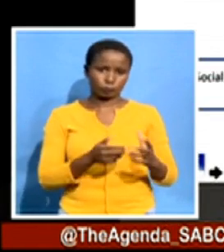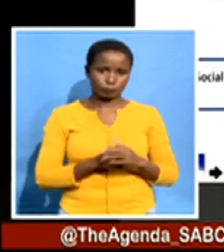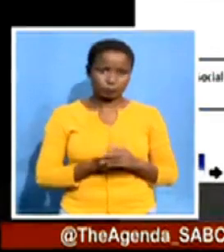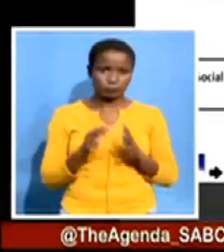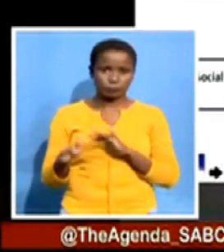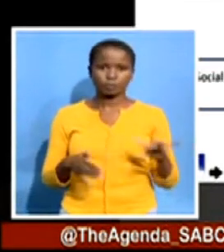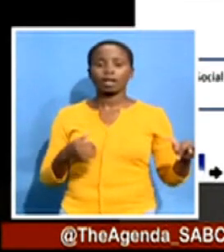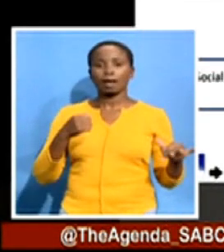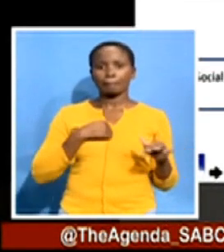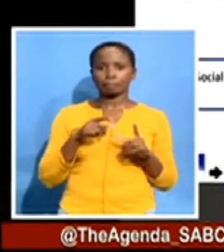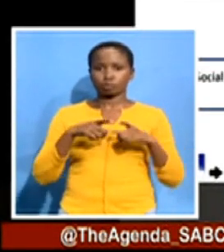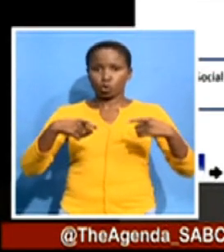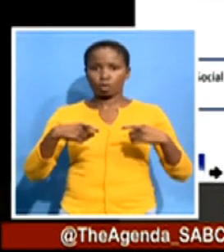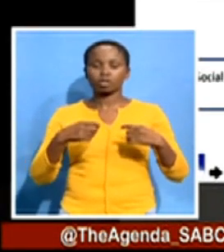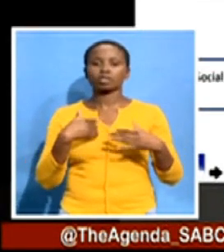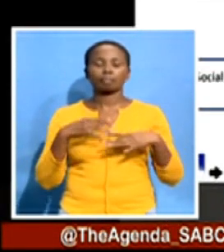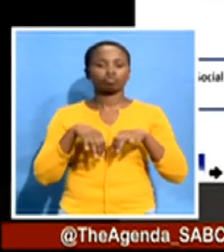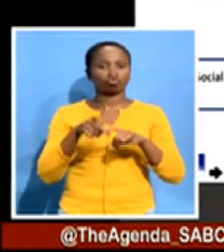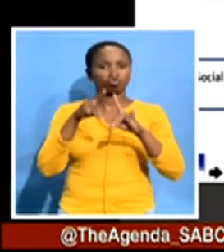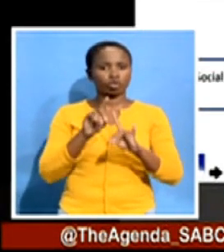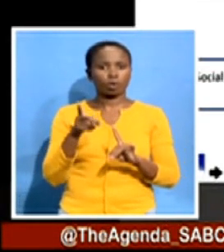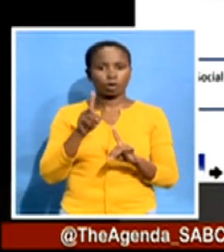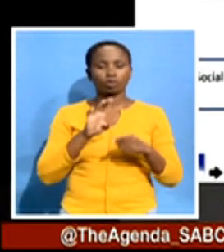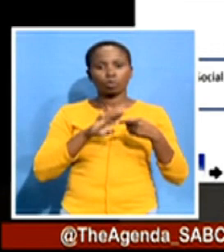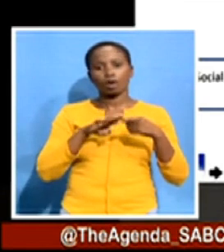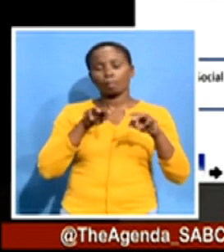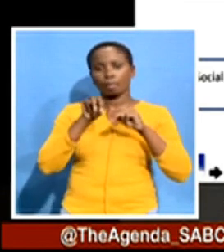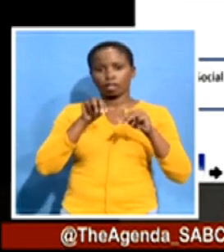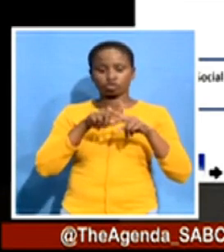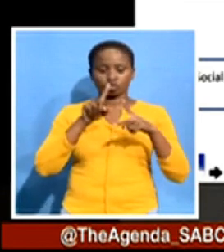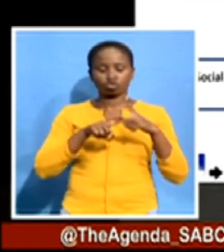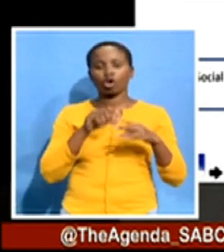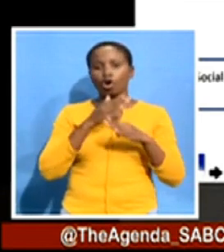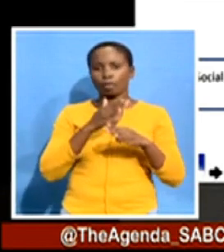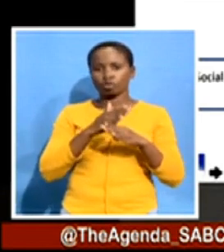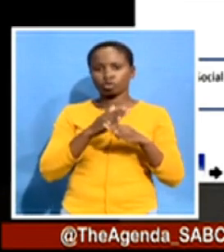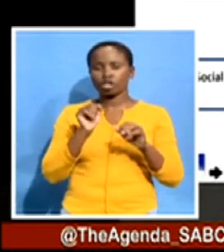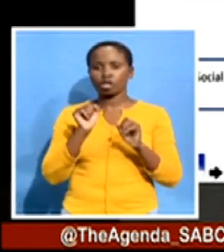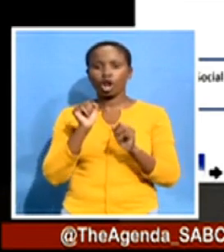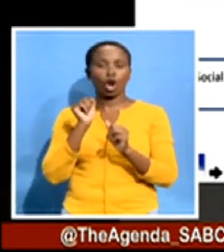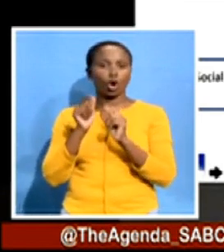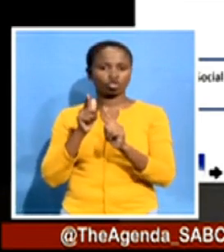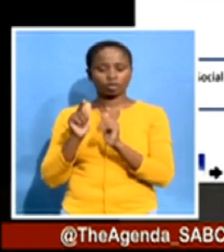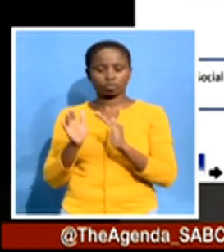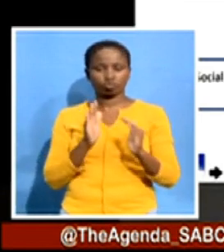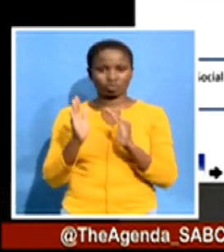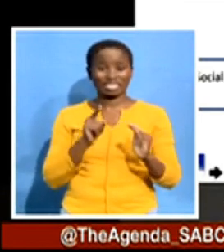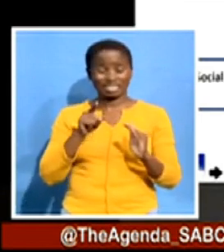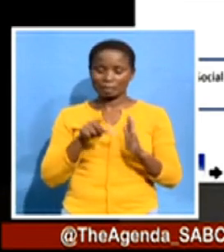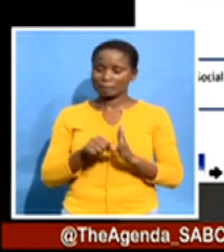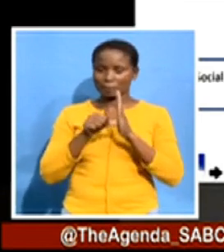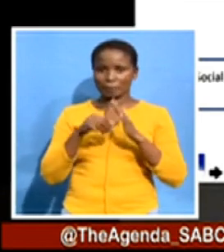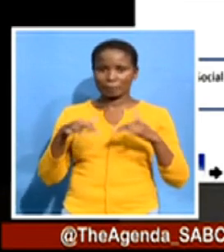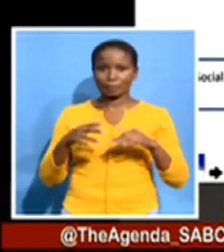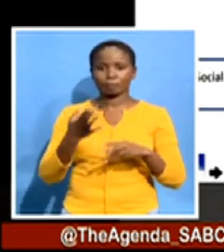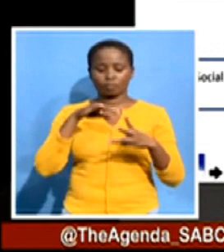on social mobilization, one on operations and logistics, which is the biggest part of the work, and then on information systems. We